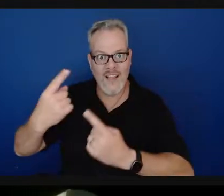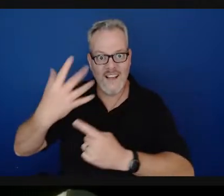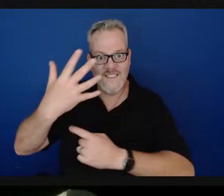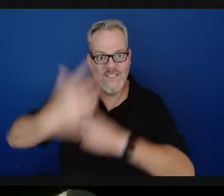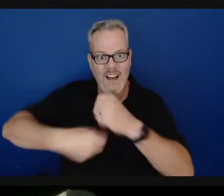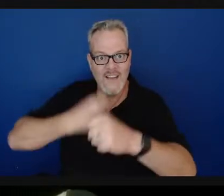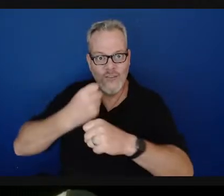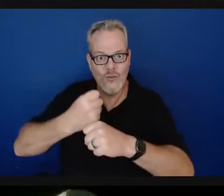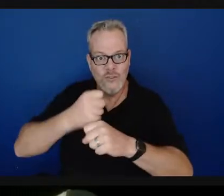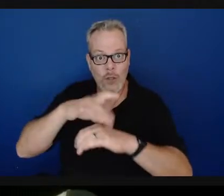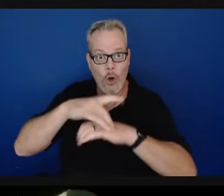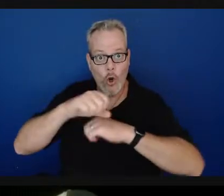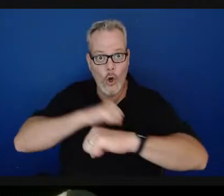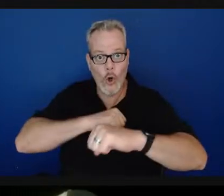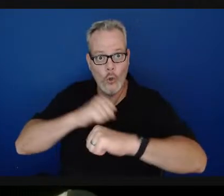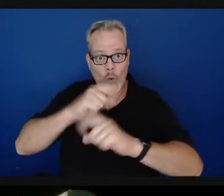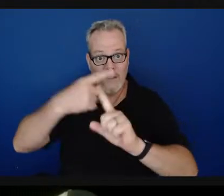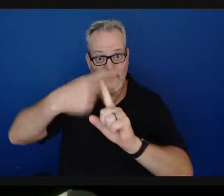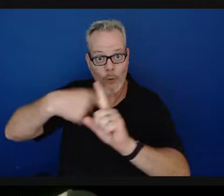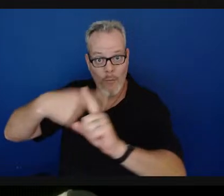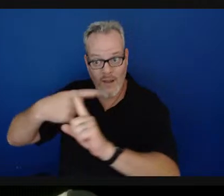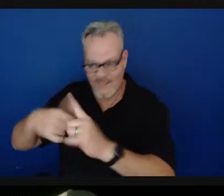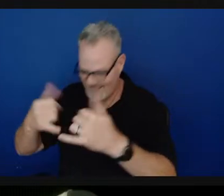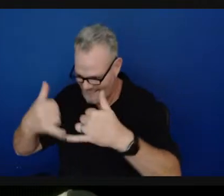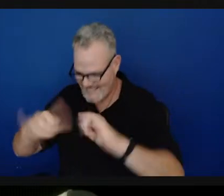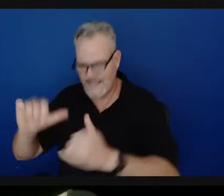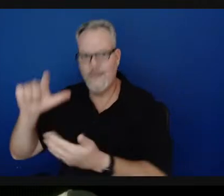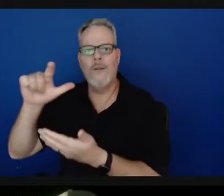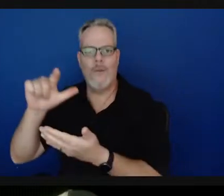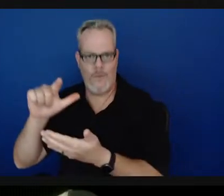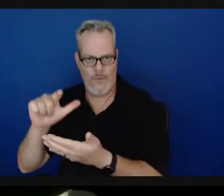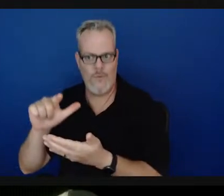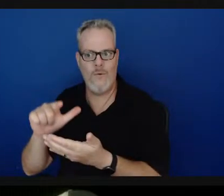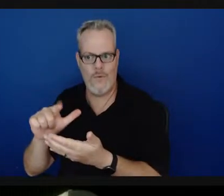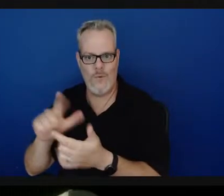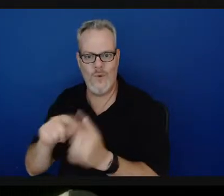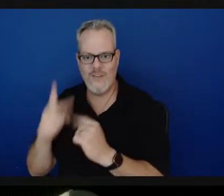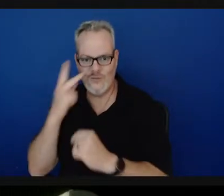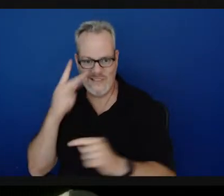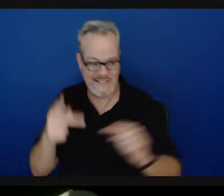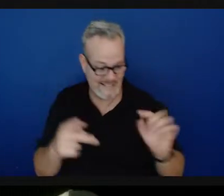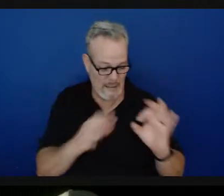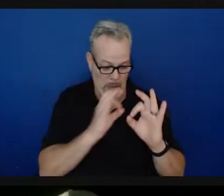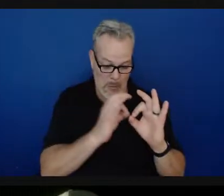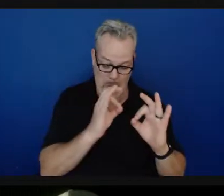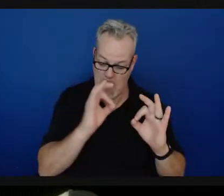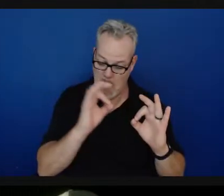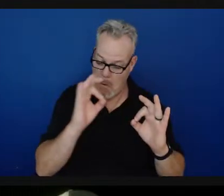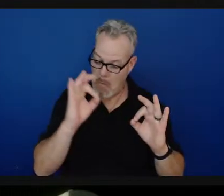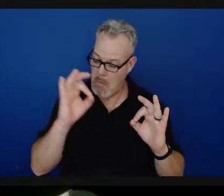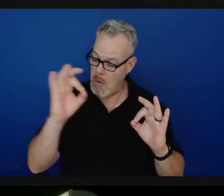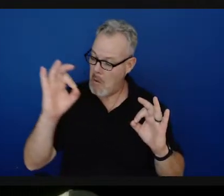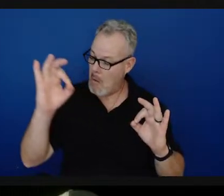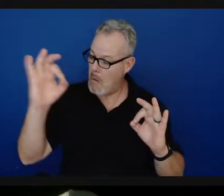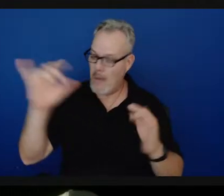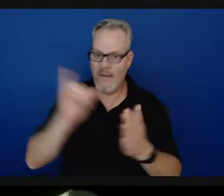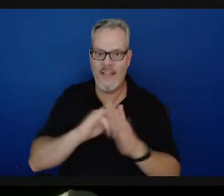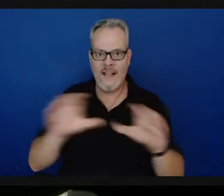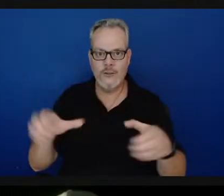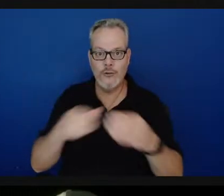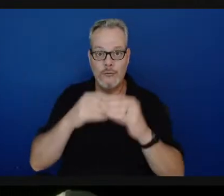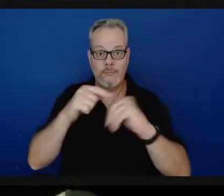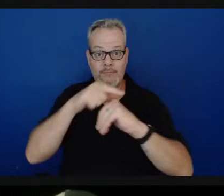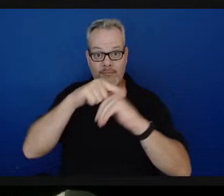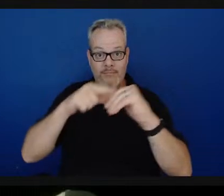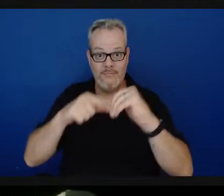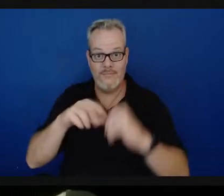low. However, the volcano is still filling with magma as the summit GPS continues to rise upwards and showing how it's really swelling from